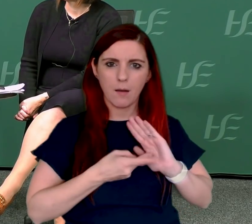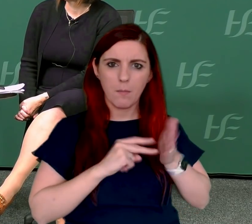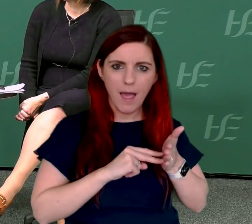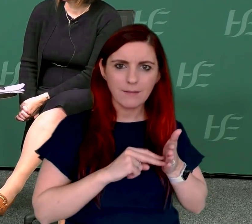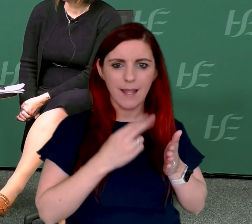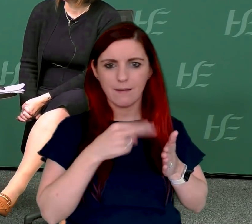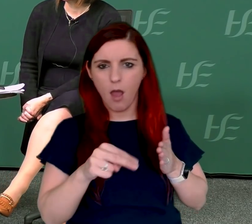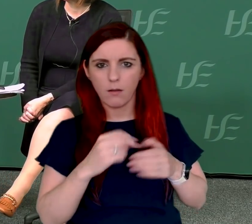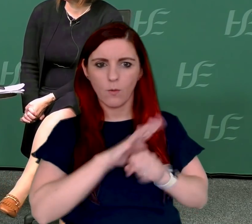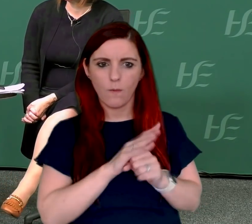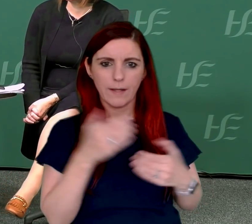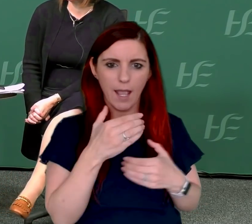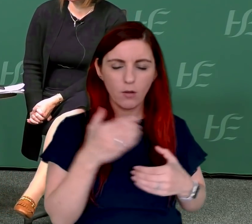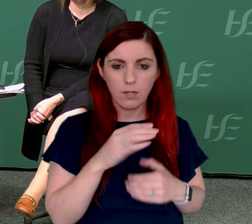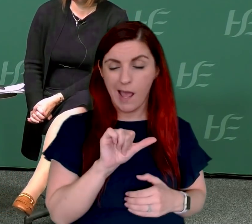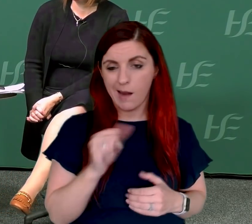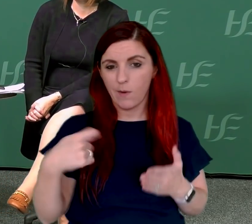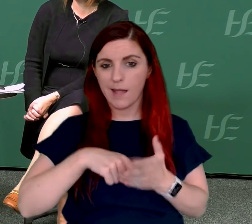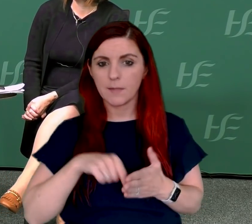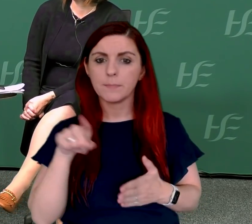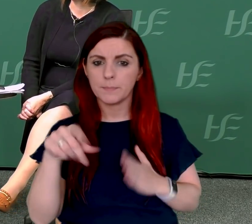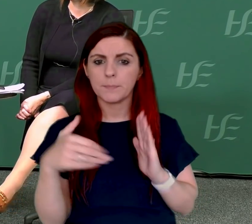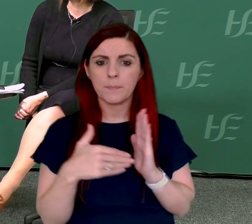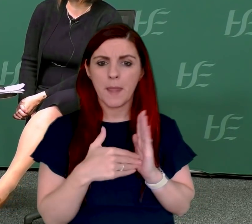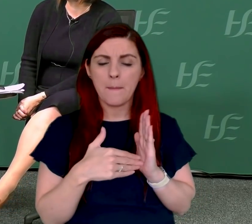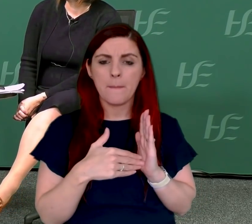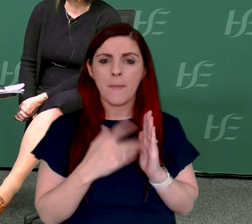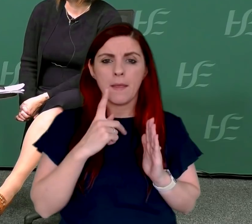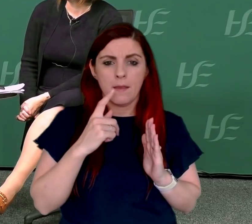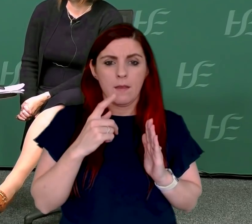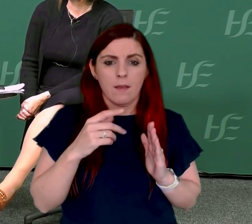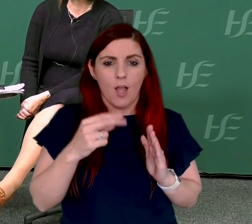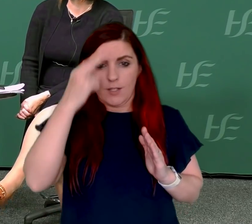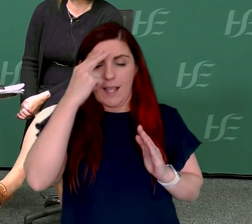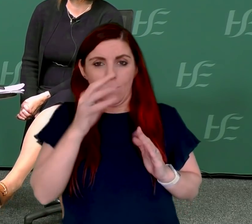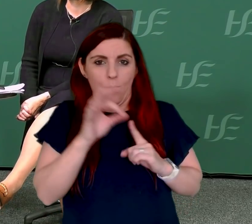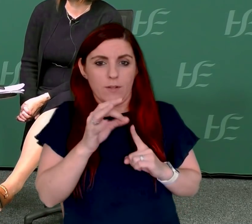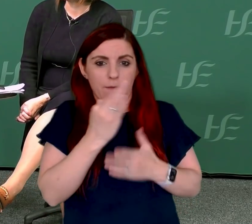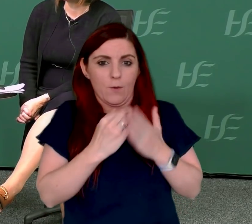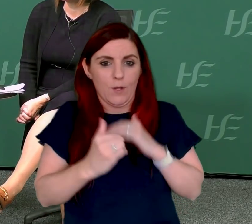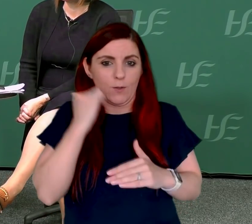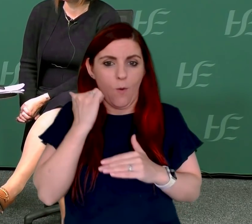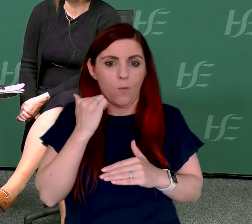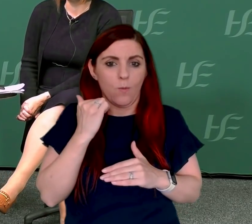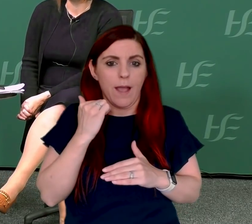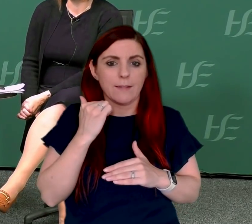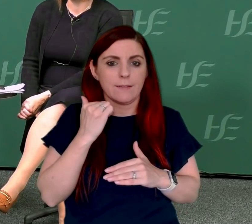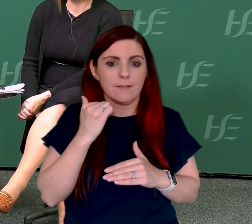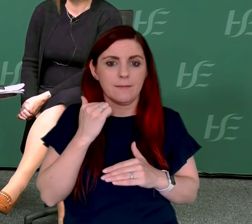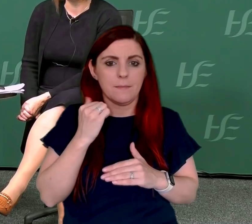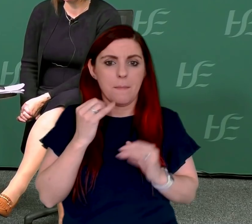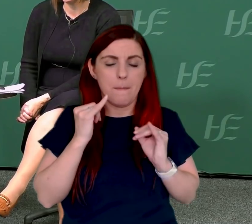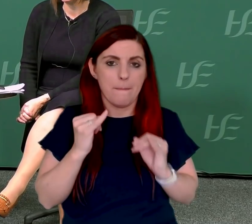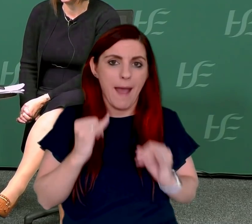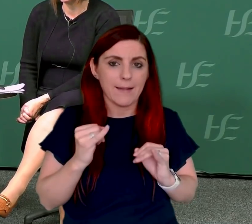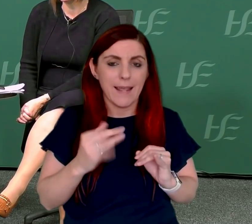care. And sorry. I think, Paul, if you, so I take a point. A few years ago, if we had our delayed transfers of care at 500, we would have thought we were